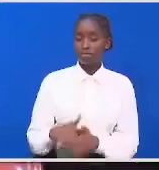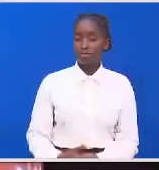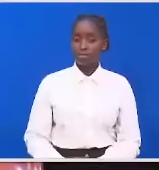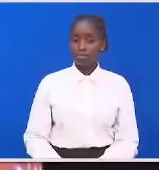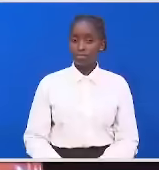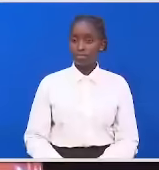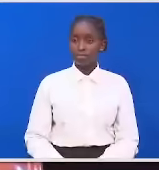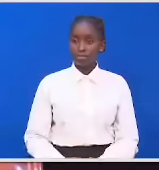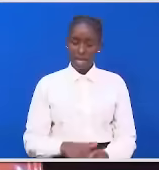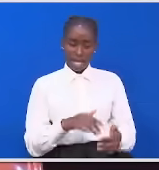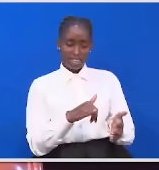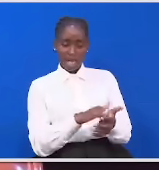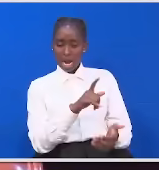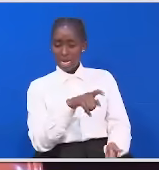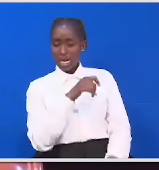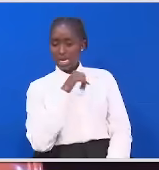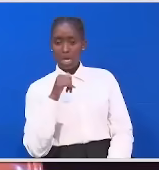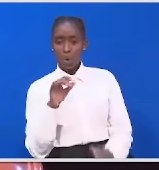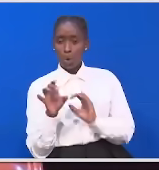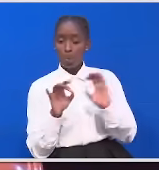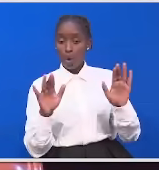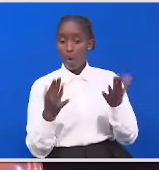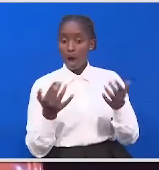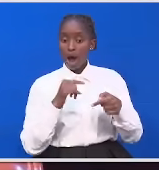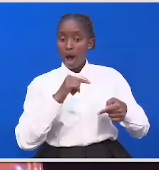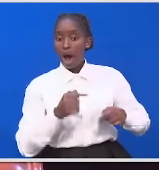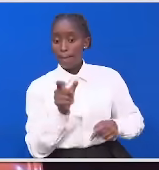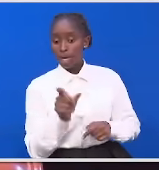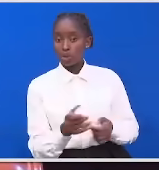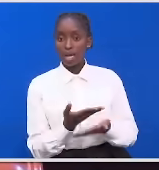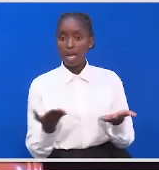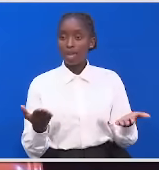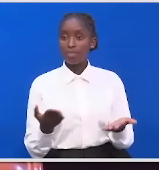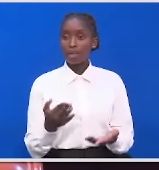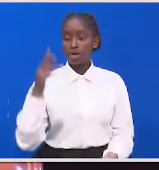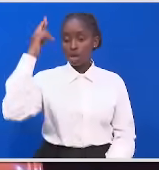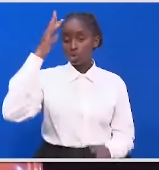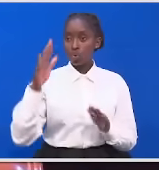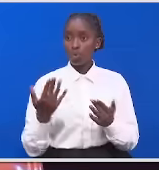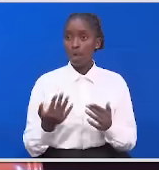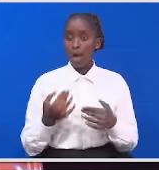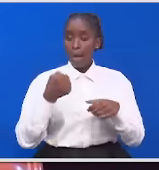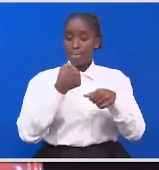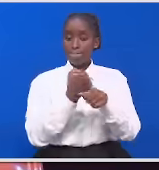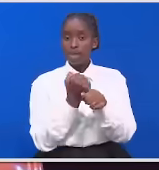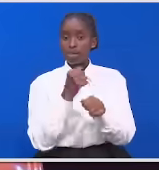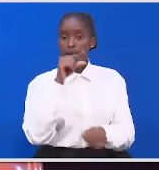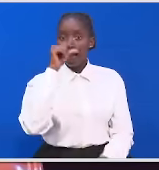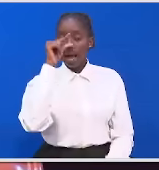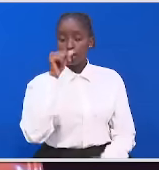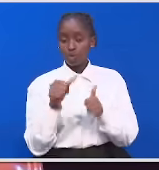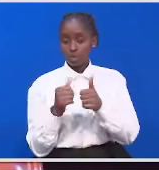But it was not meant to kill or to hurt anyone. It was meant to produce just a